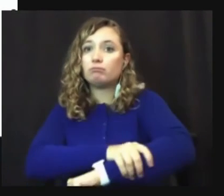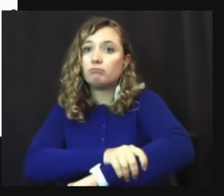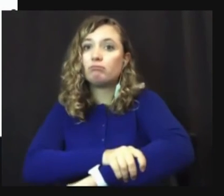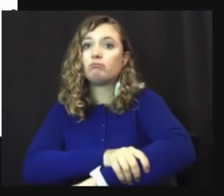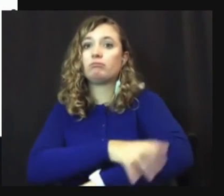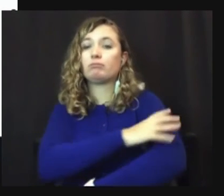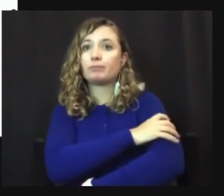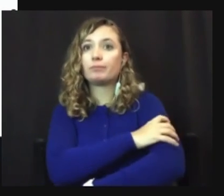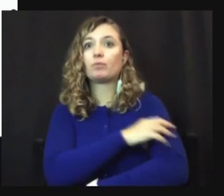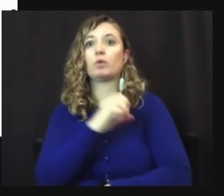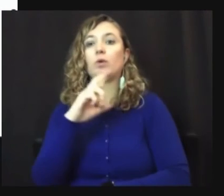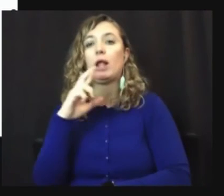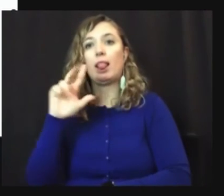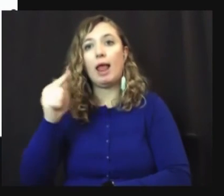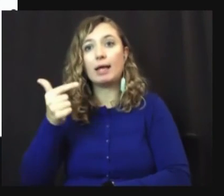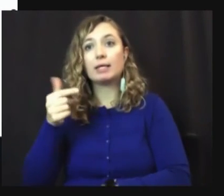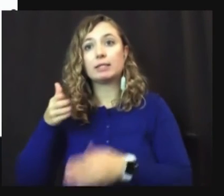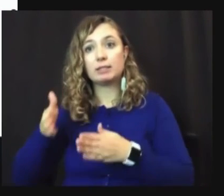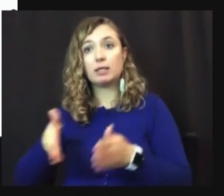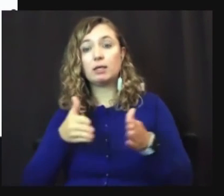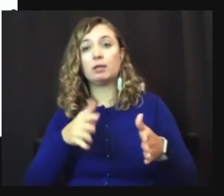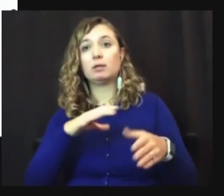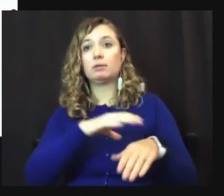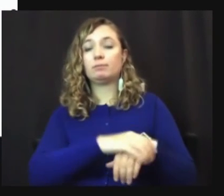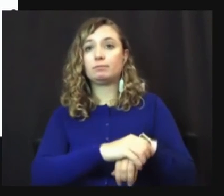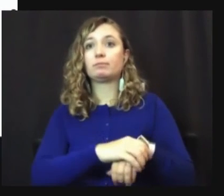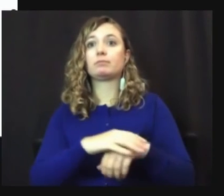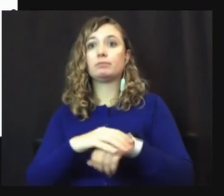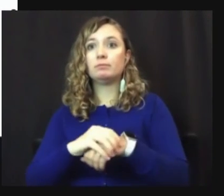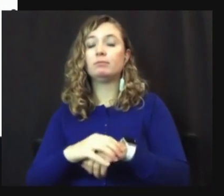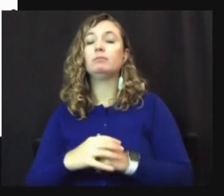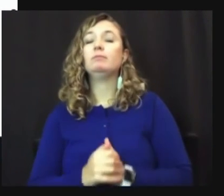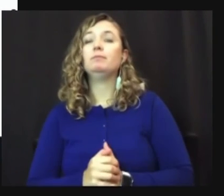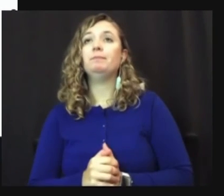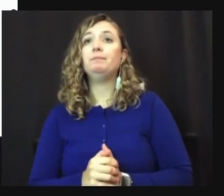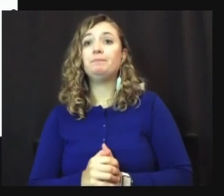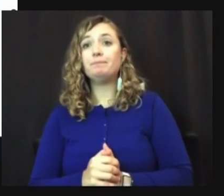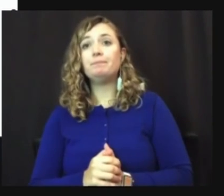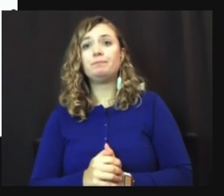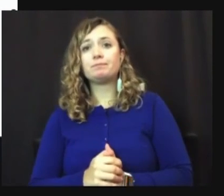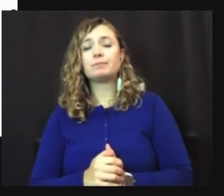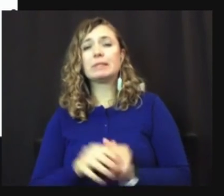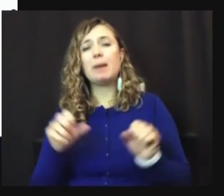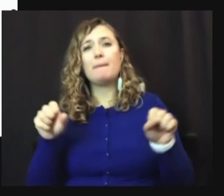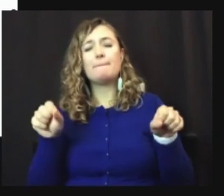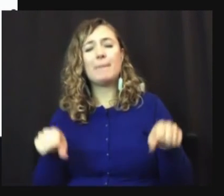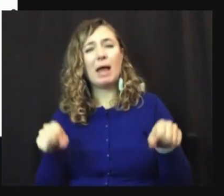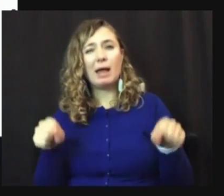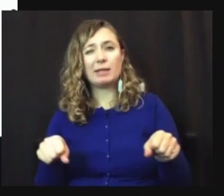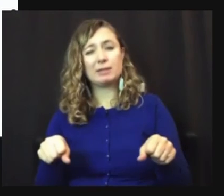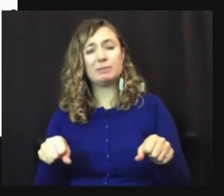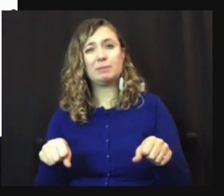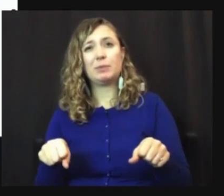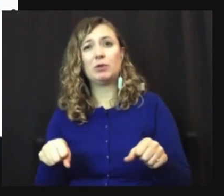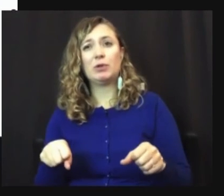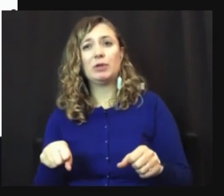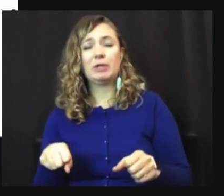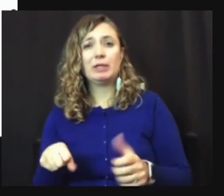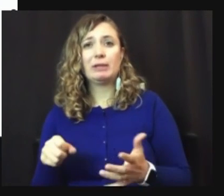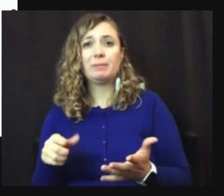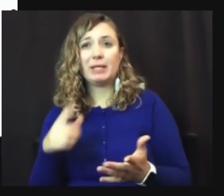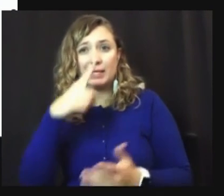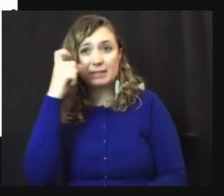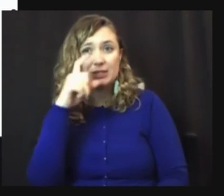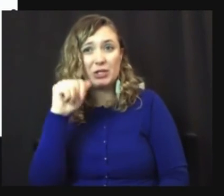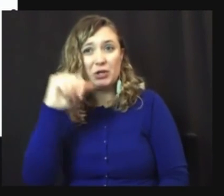the legs. It is still entirely possible, given that this is an adult